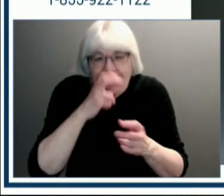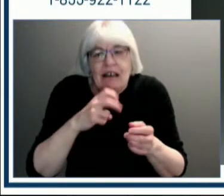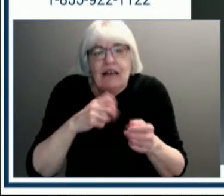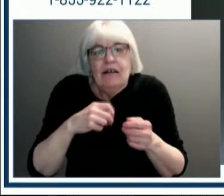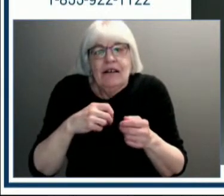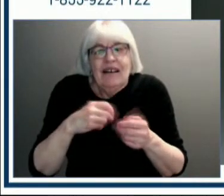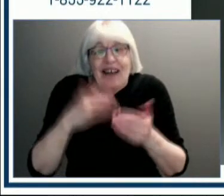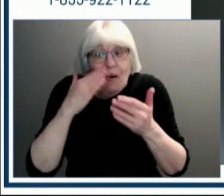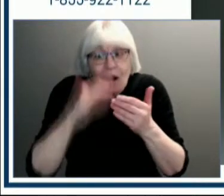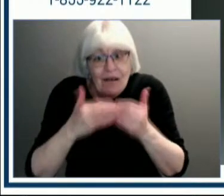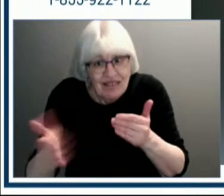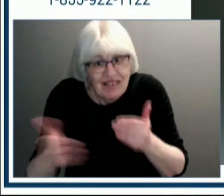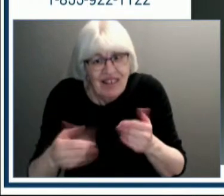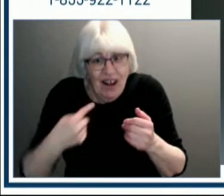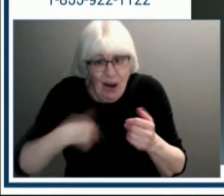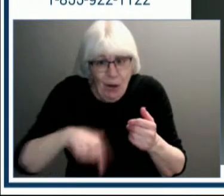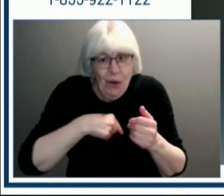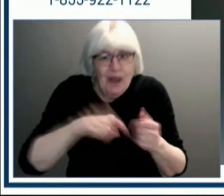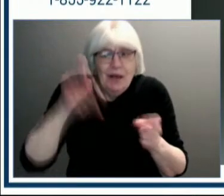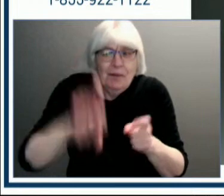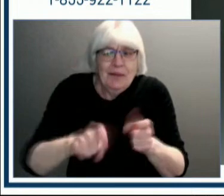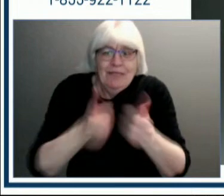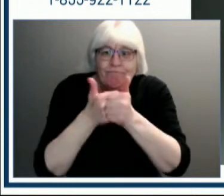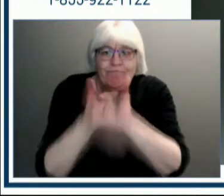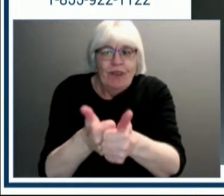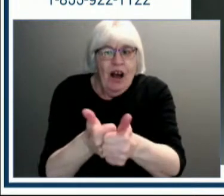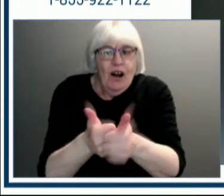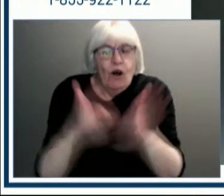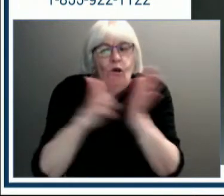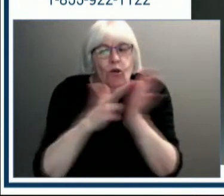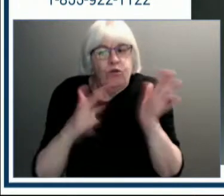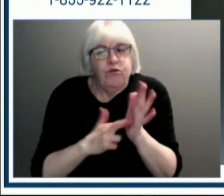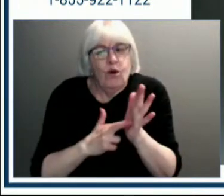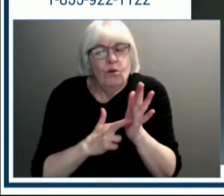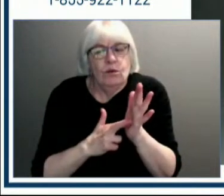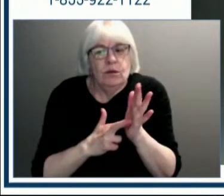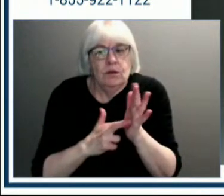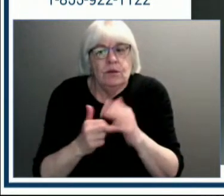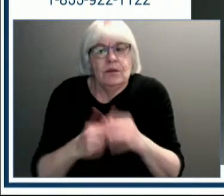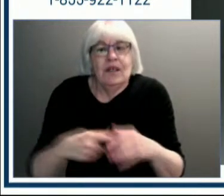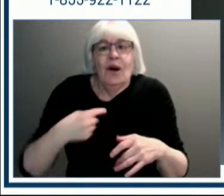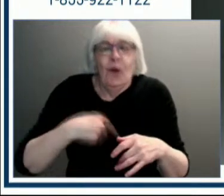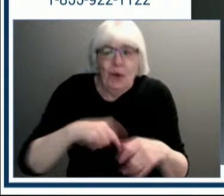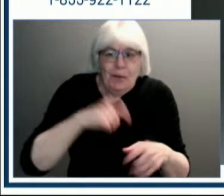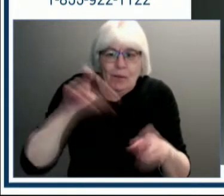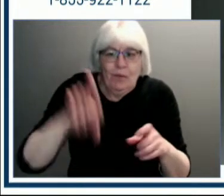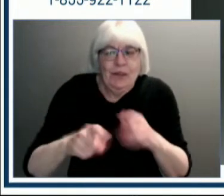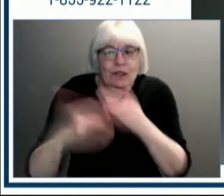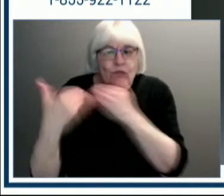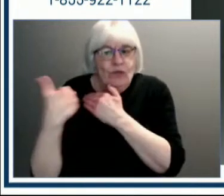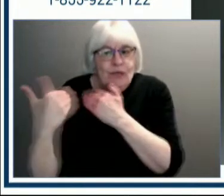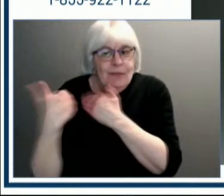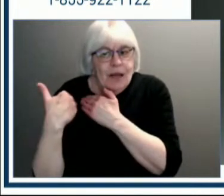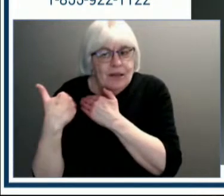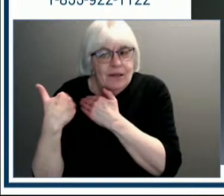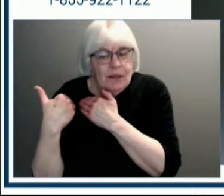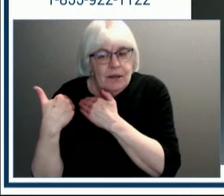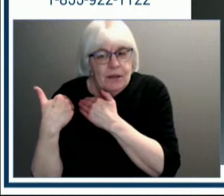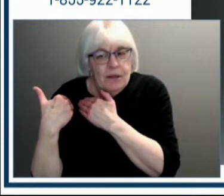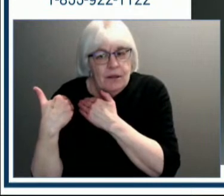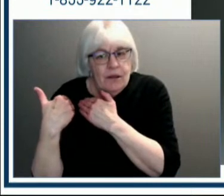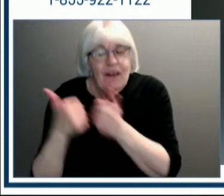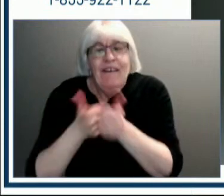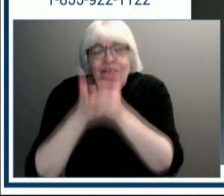It's also critical that we each do our part, closely follow personal protection measures to slow the spread of this